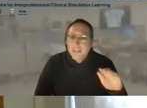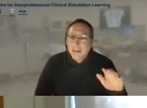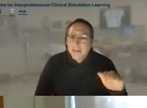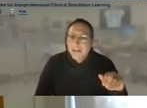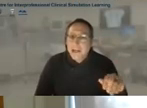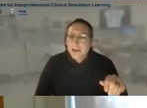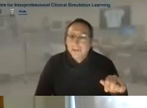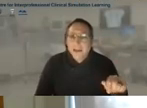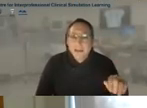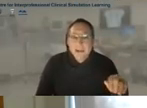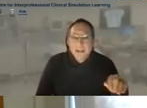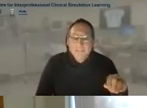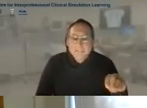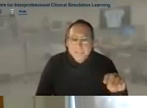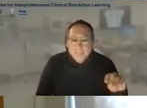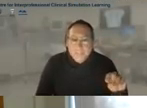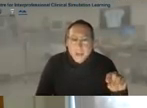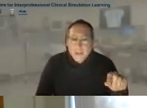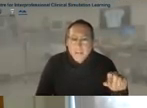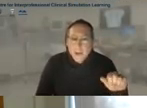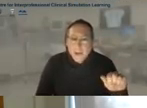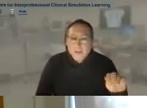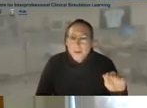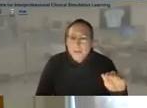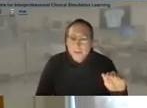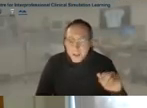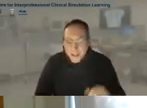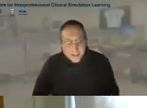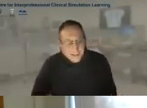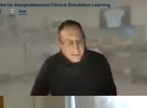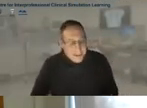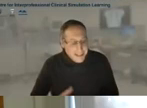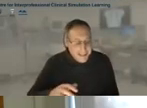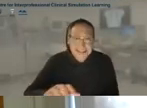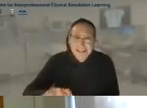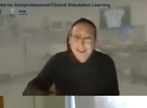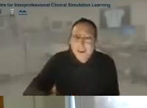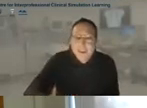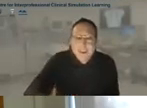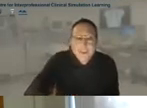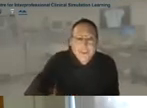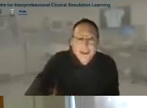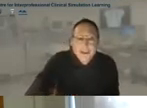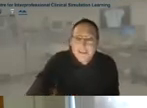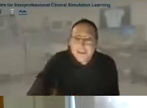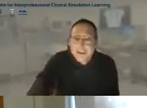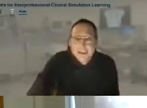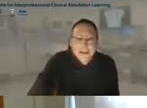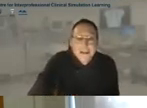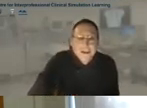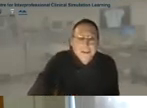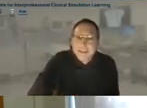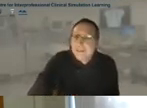same in the chat room, that'd be grand. Before we move on to this content, just a note that we don't have any